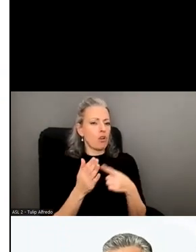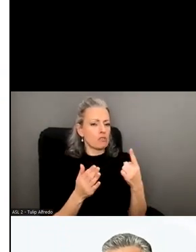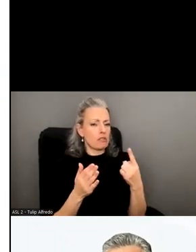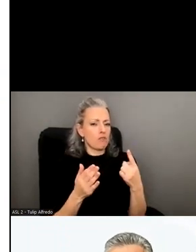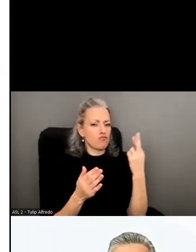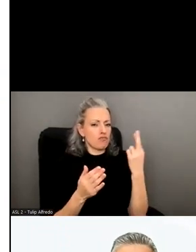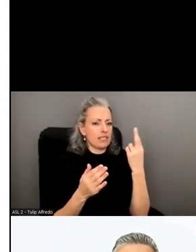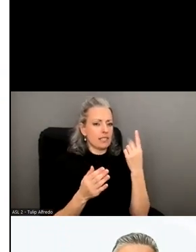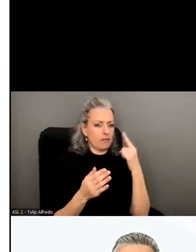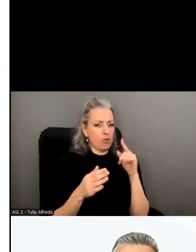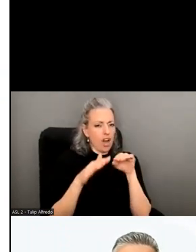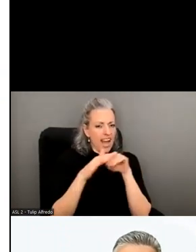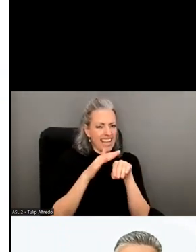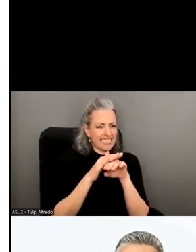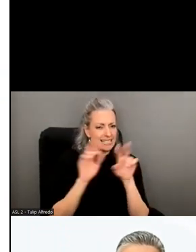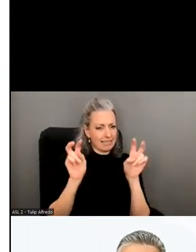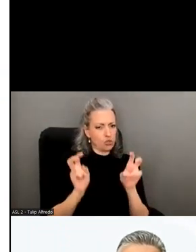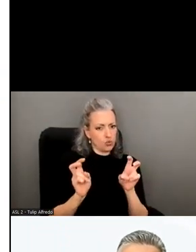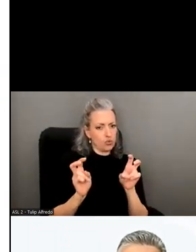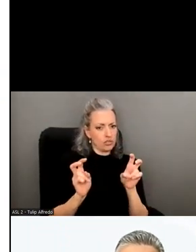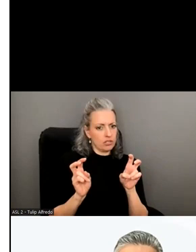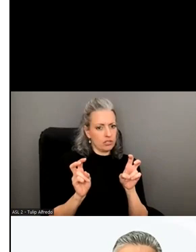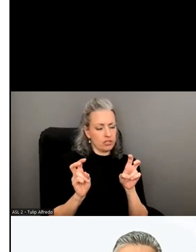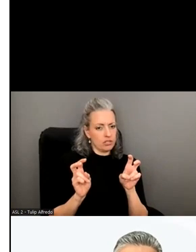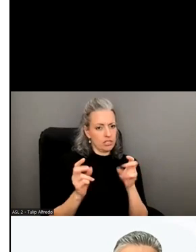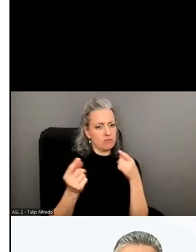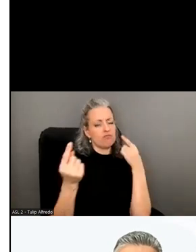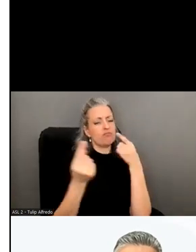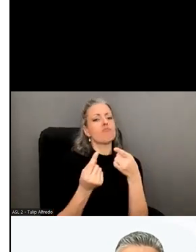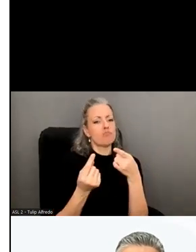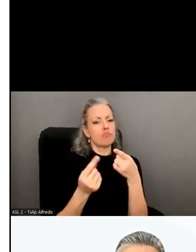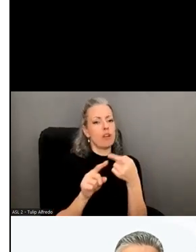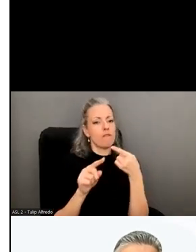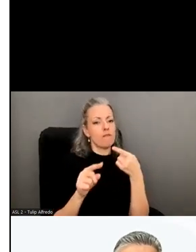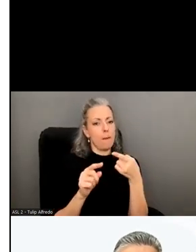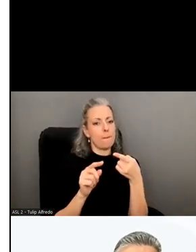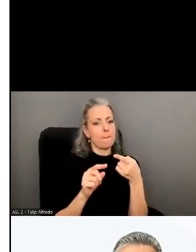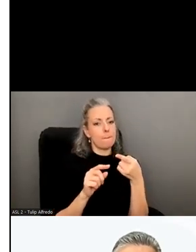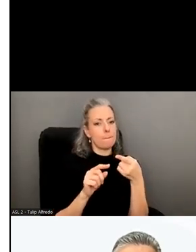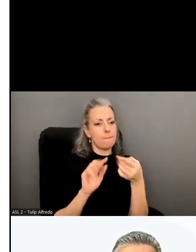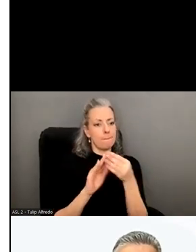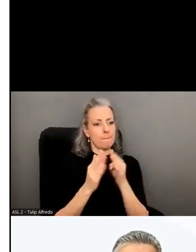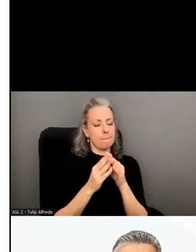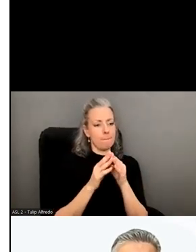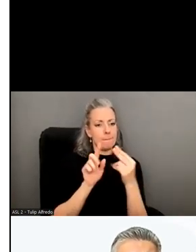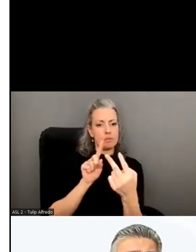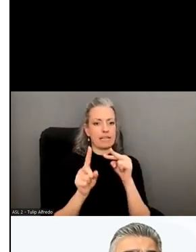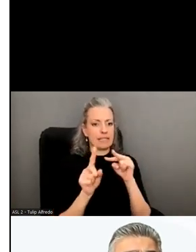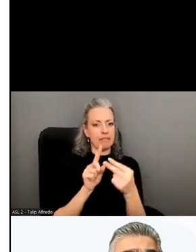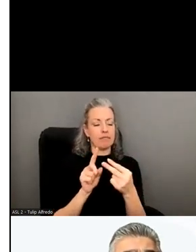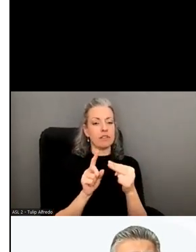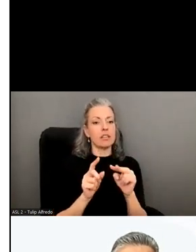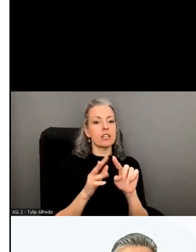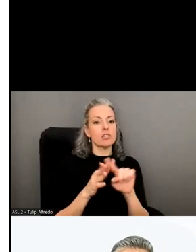there access issues, are there other sort of pain points from a population perspective. So to that, we've sort of done